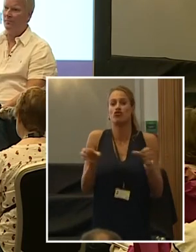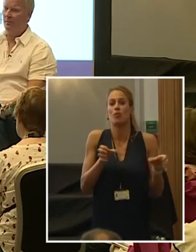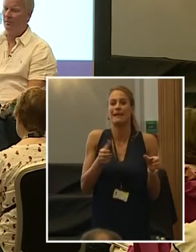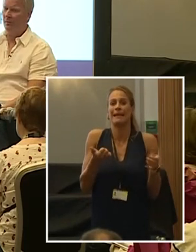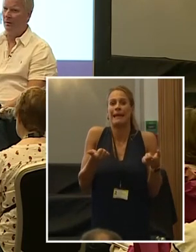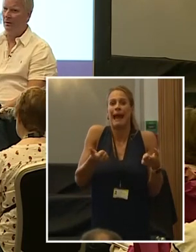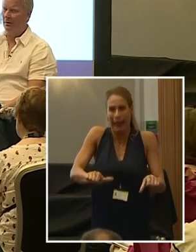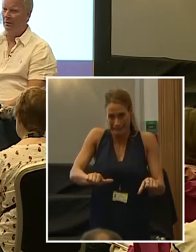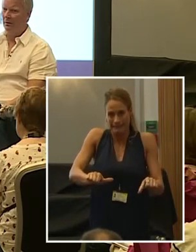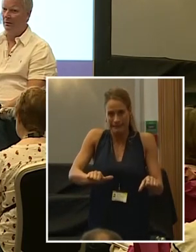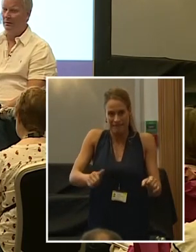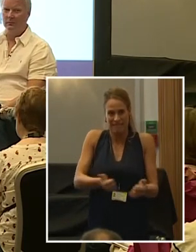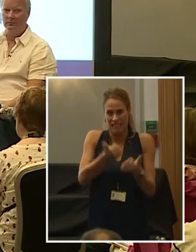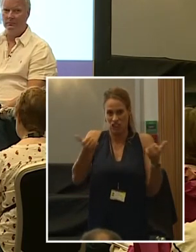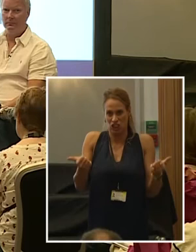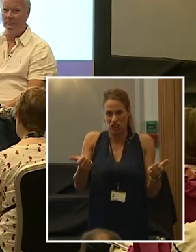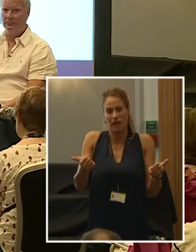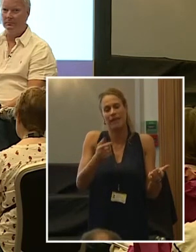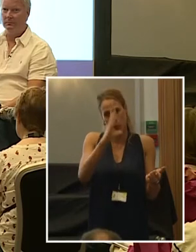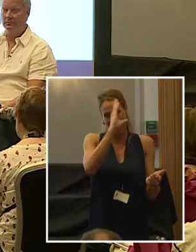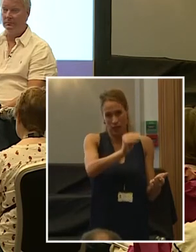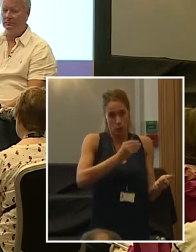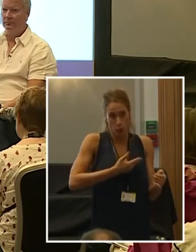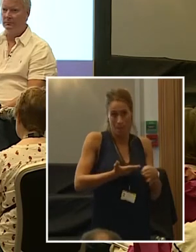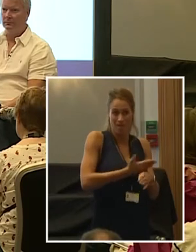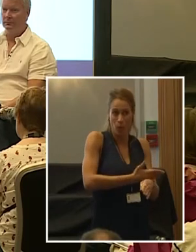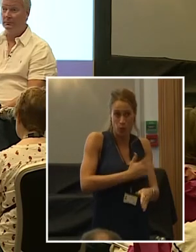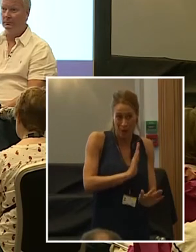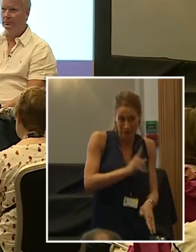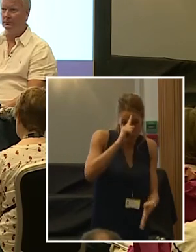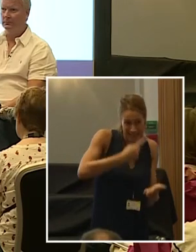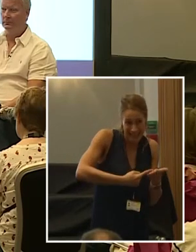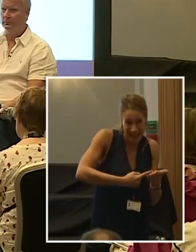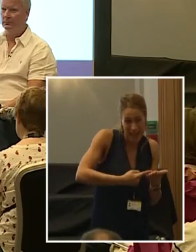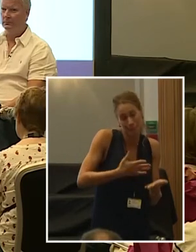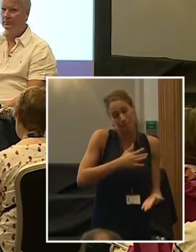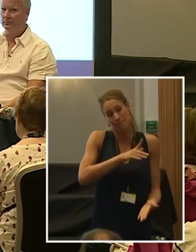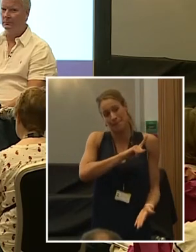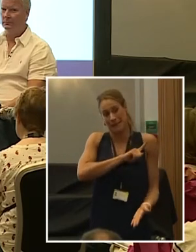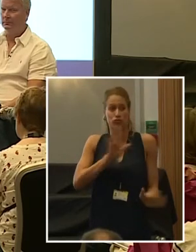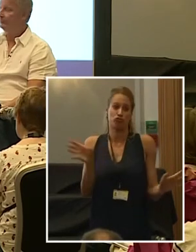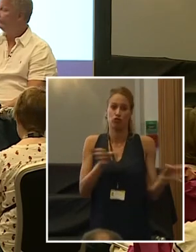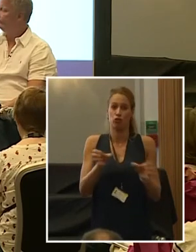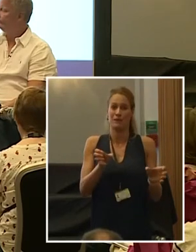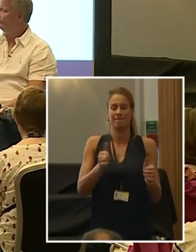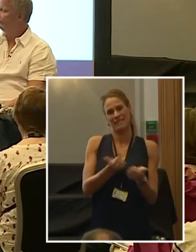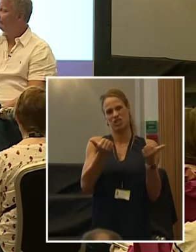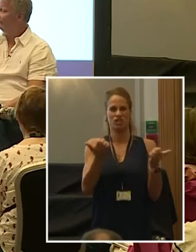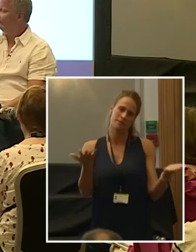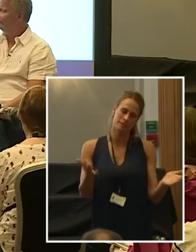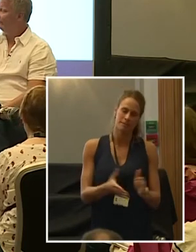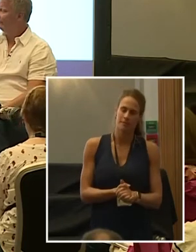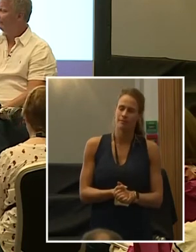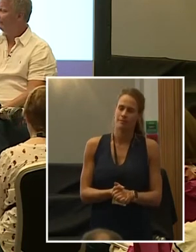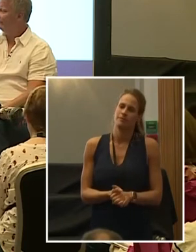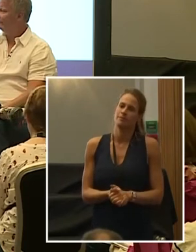let you know, so you know that you have to take your time, but not too much. Okay. David, how long